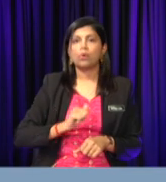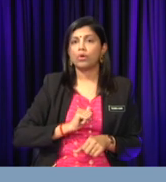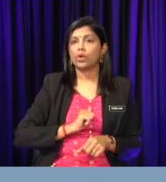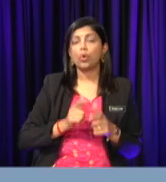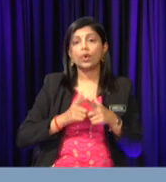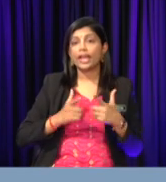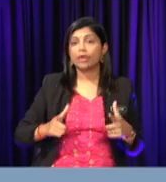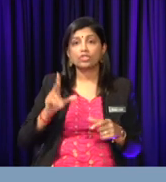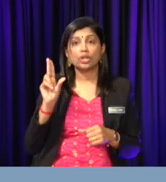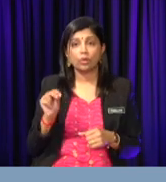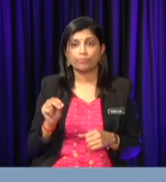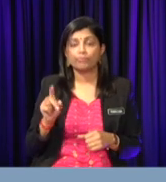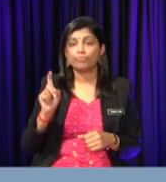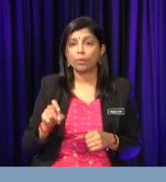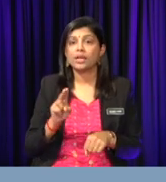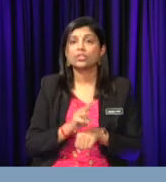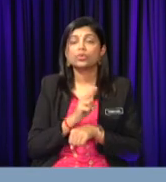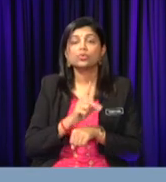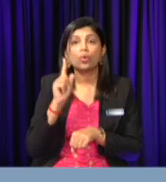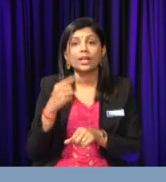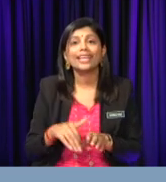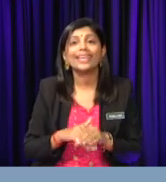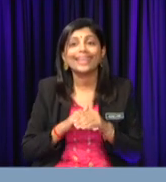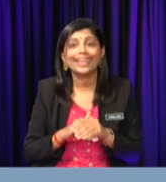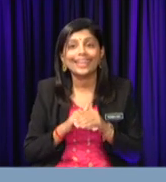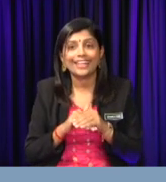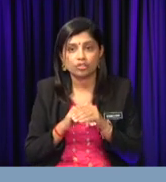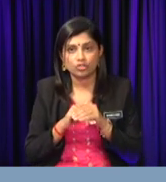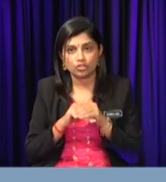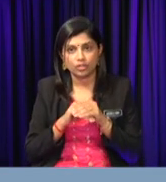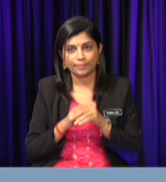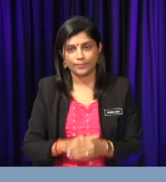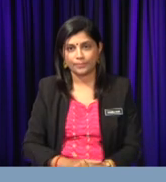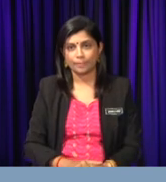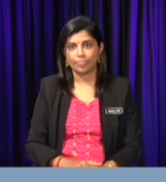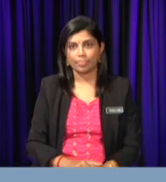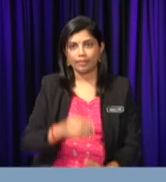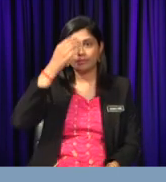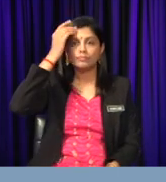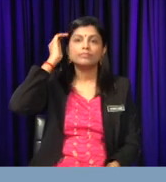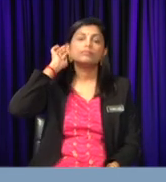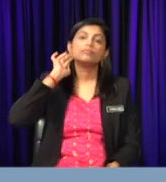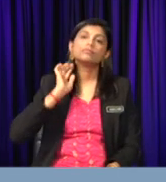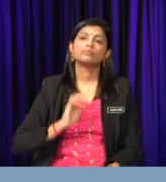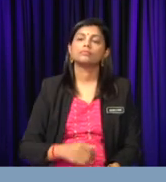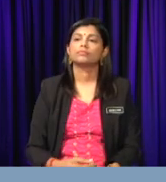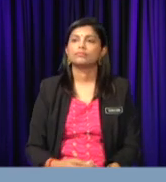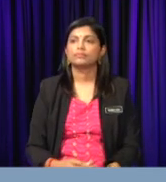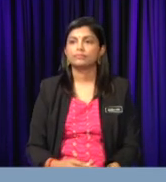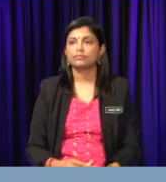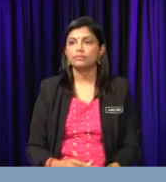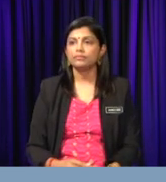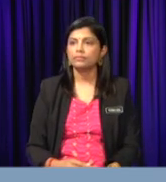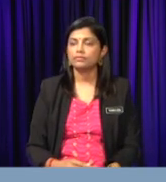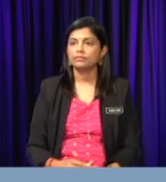to getting a good mark for content, Shafika, right. is to be able to not just simply say, oh, people shop online because